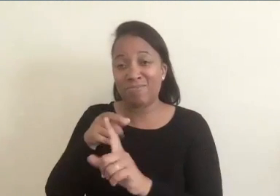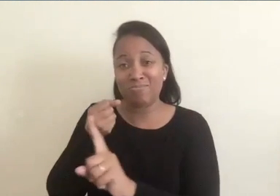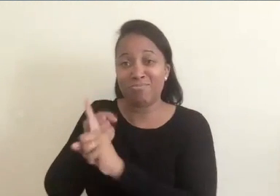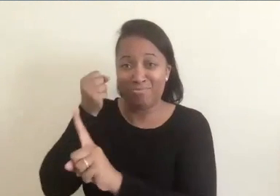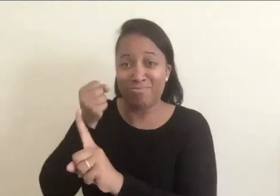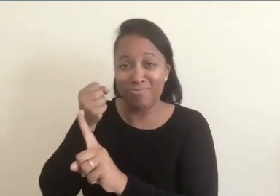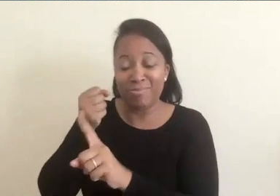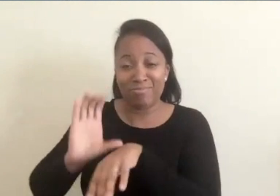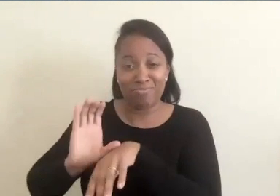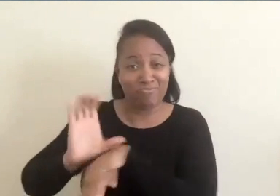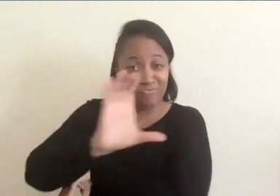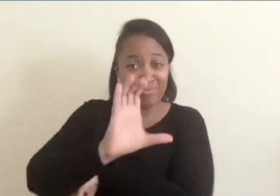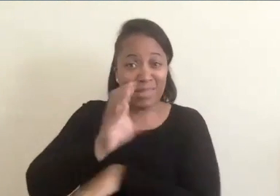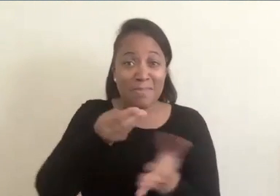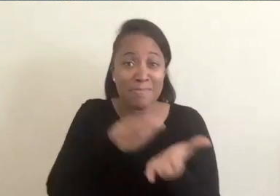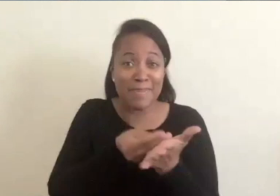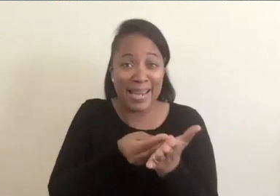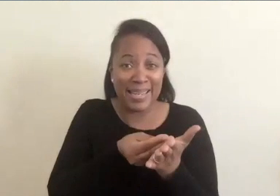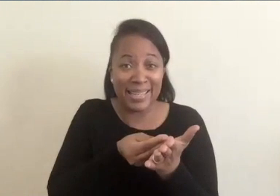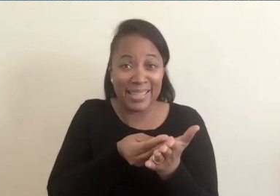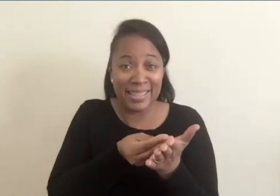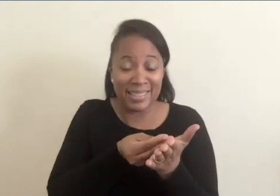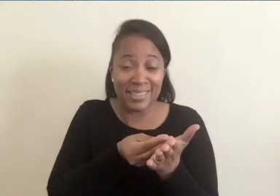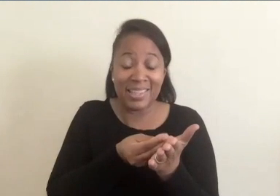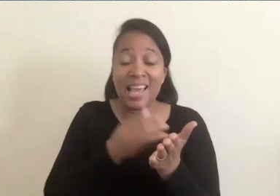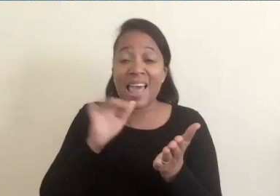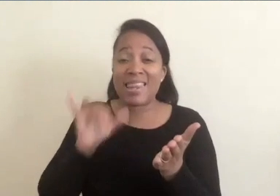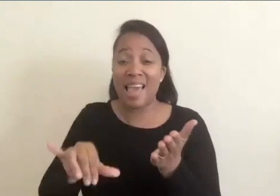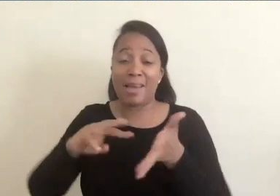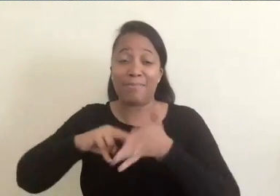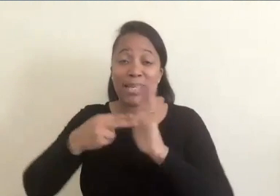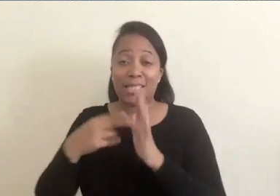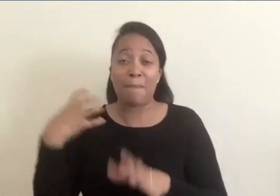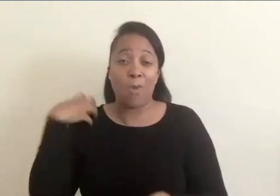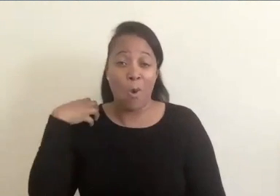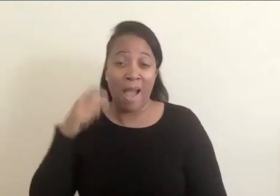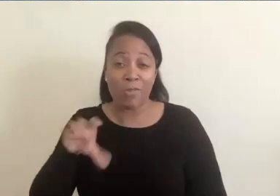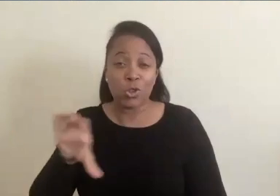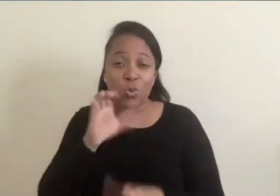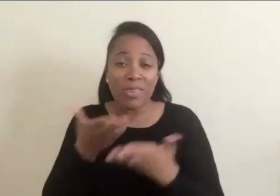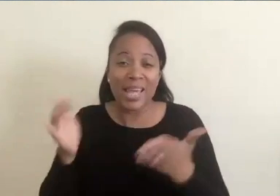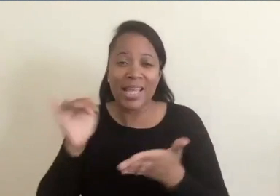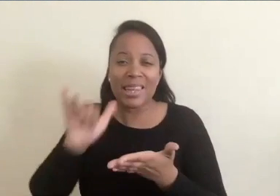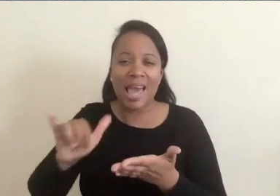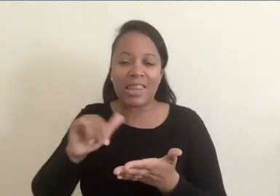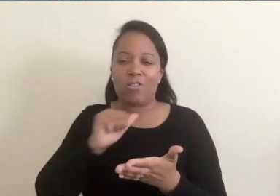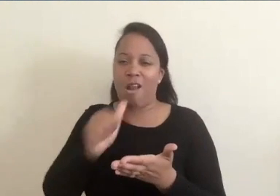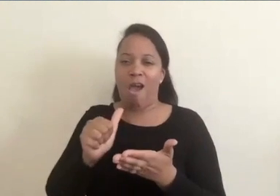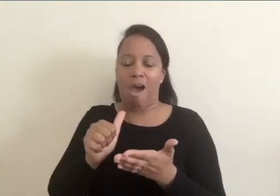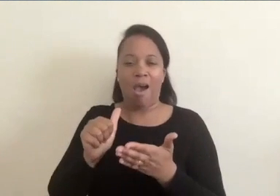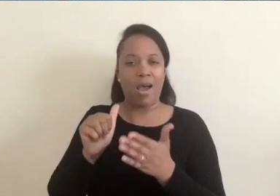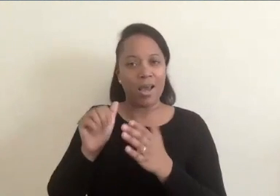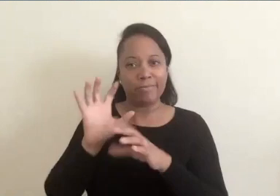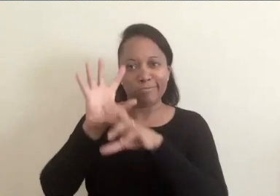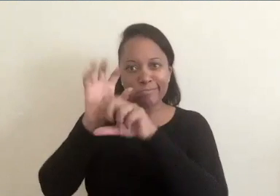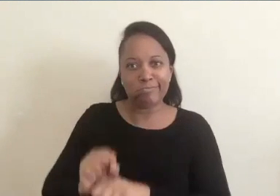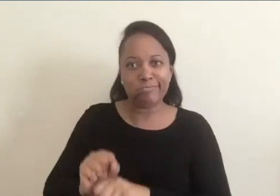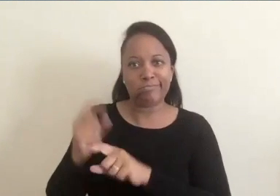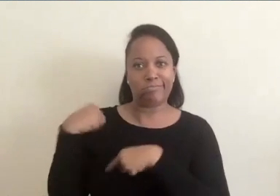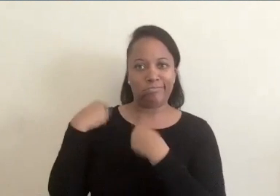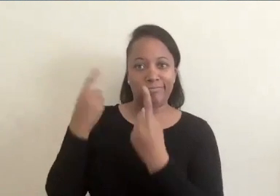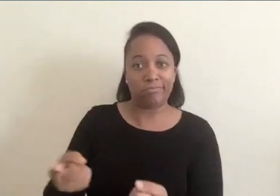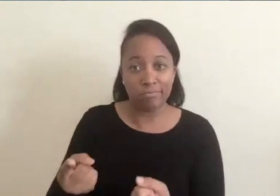are really having to do certain things that they may not otherwise have done. So there are really practical considerations for